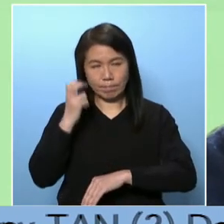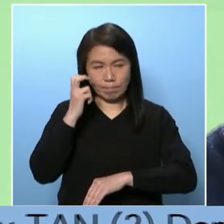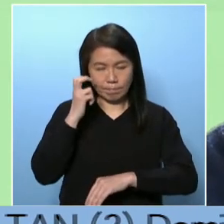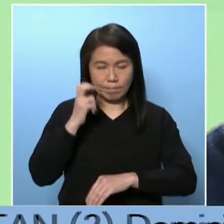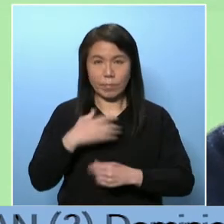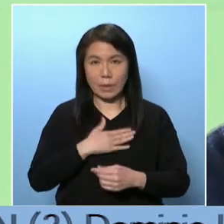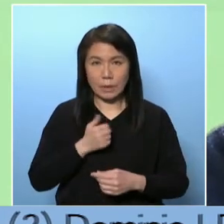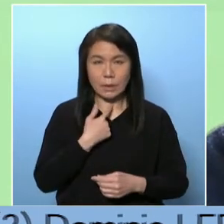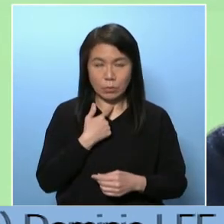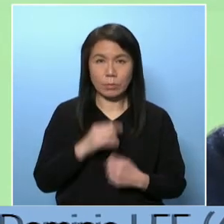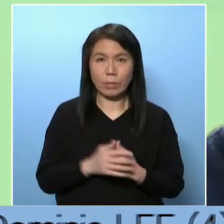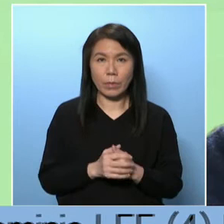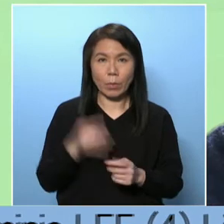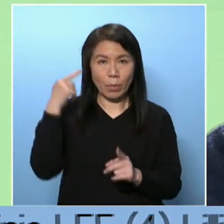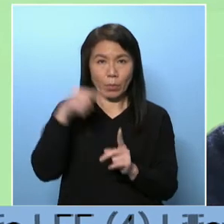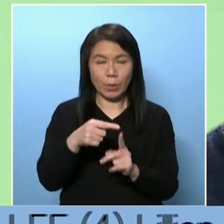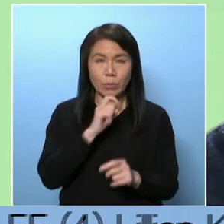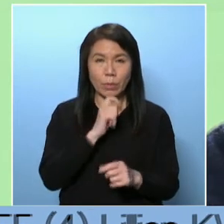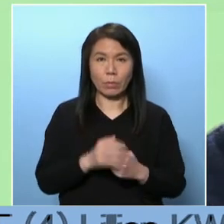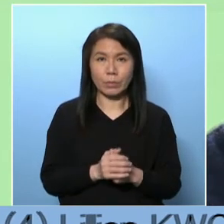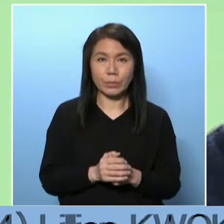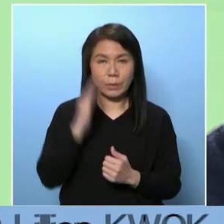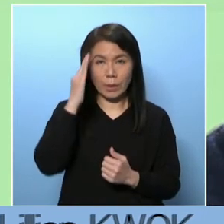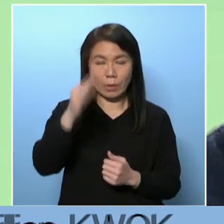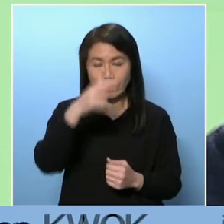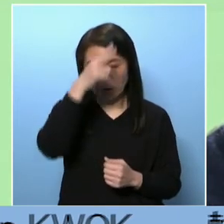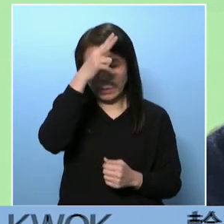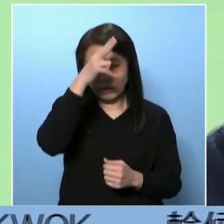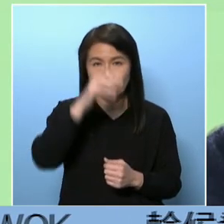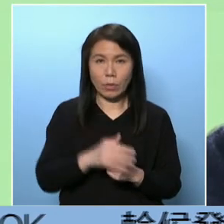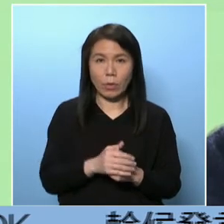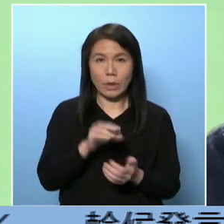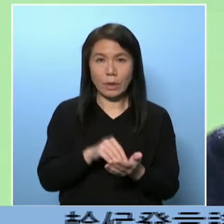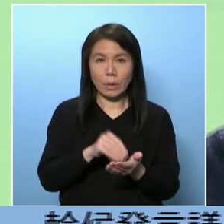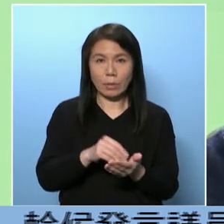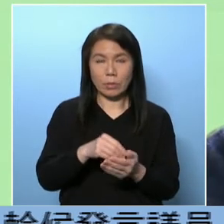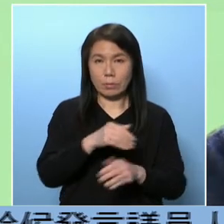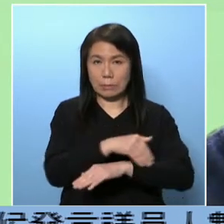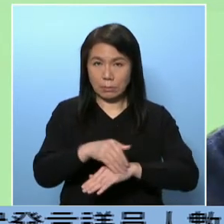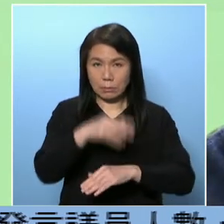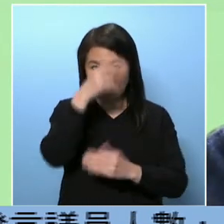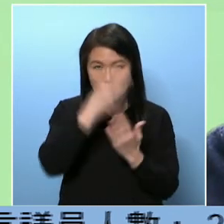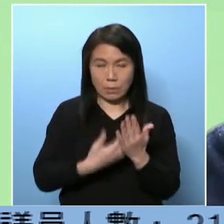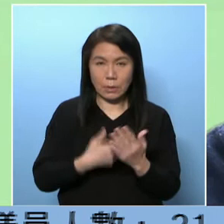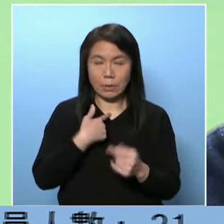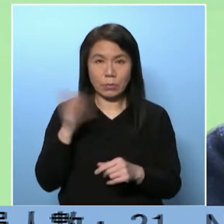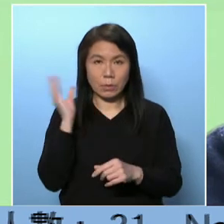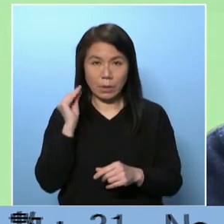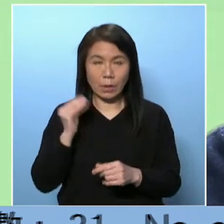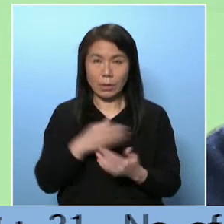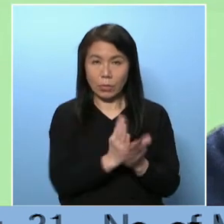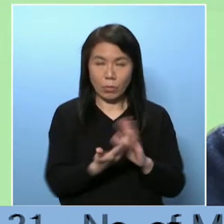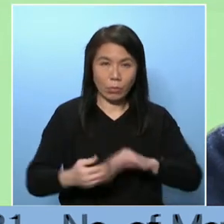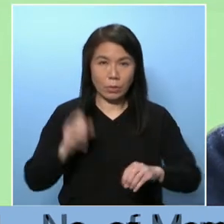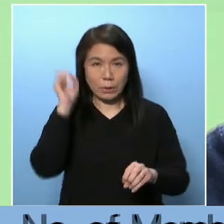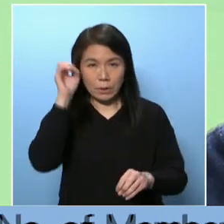in the future. Well, we are now faced with a battle, and therefore we should have this strategy in place. And we